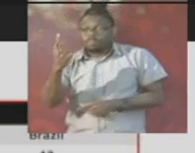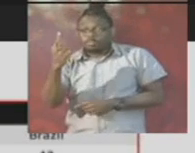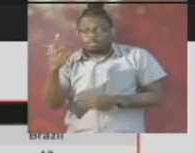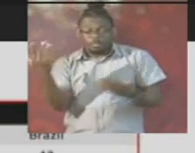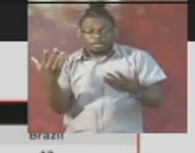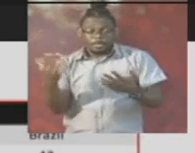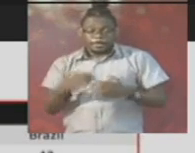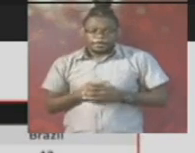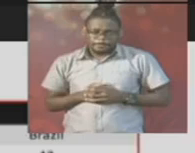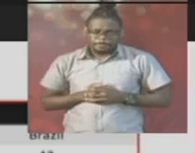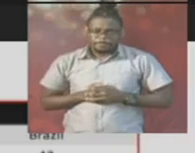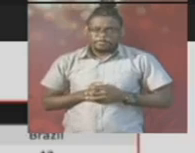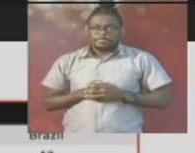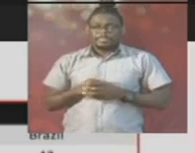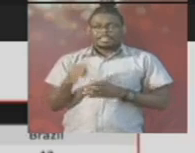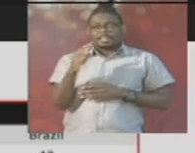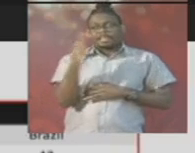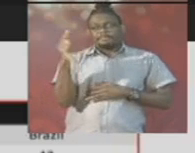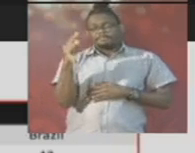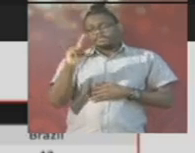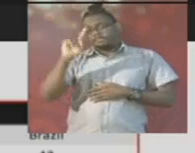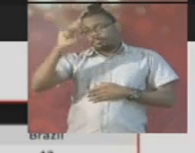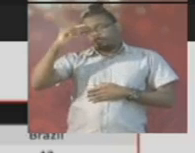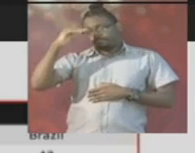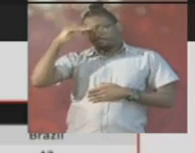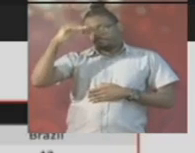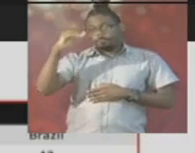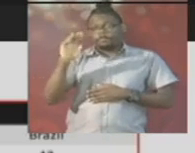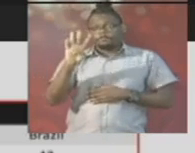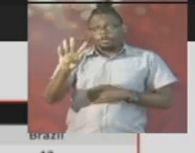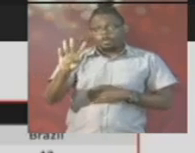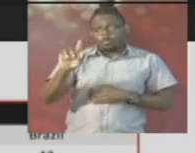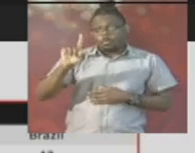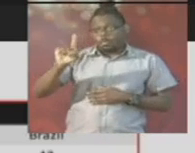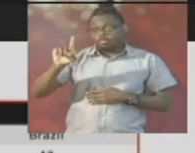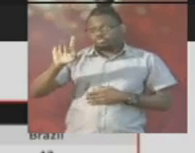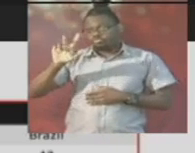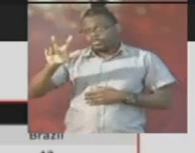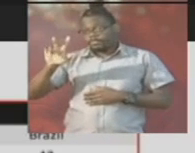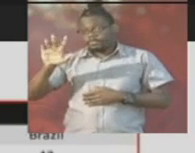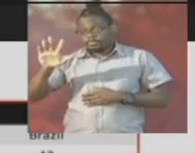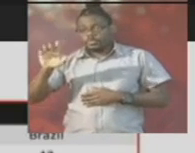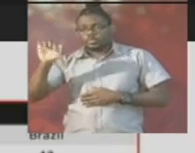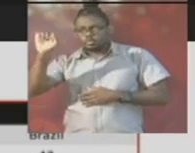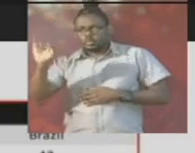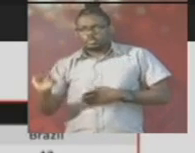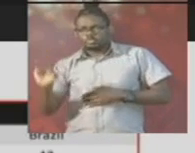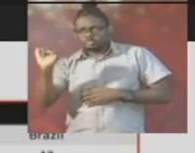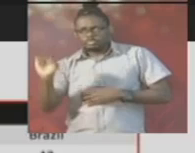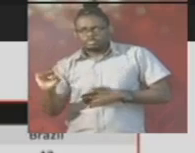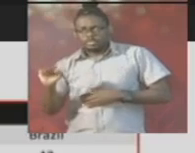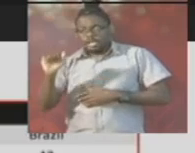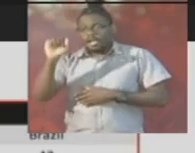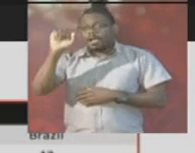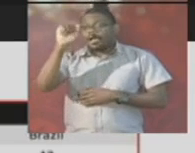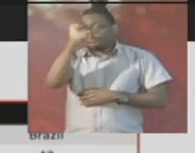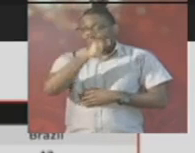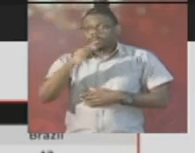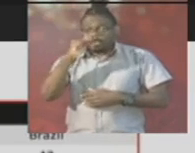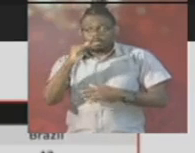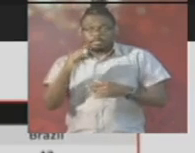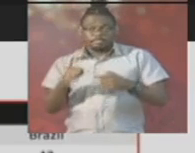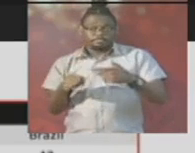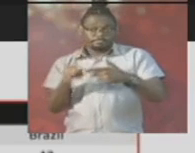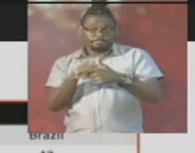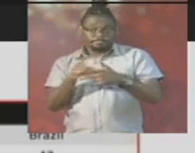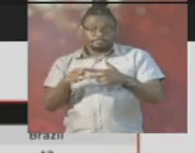on the left. B1351, first identified in South Africa, in the middle. And then P1 in the last